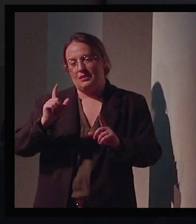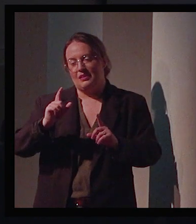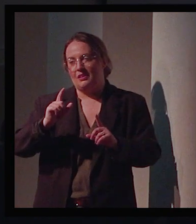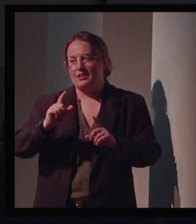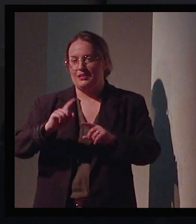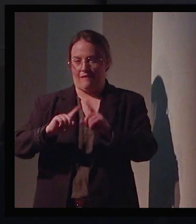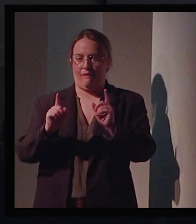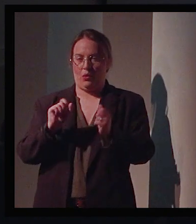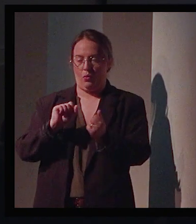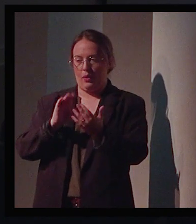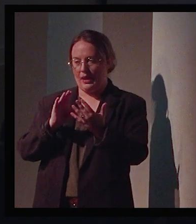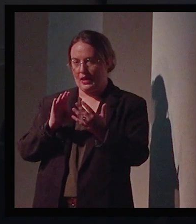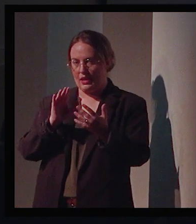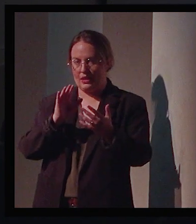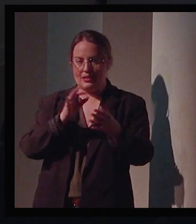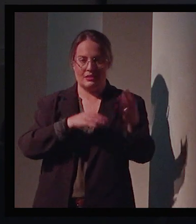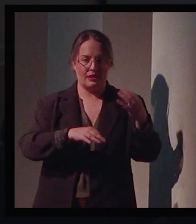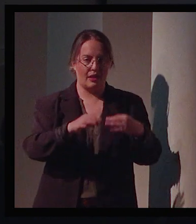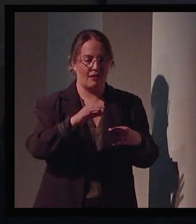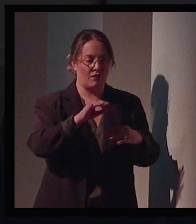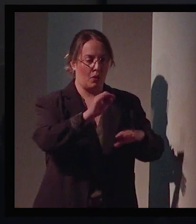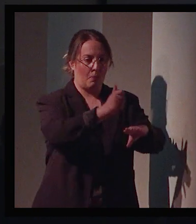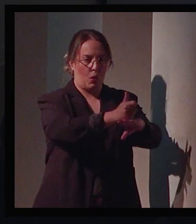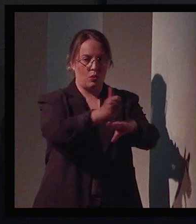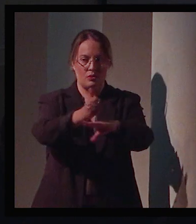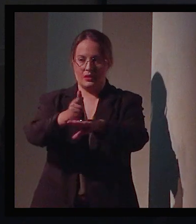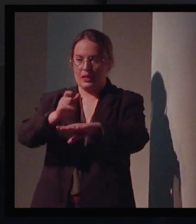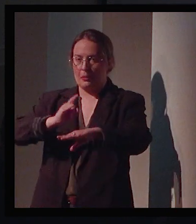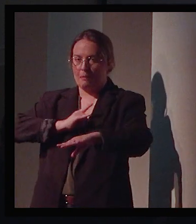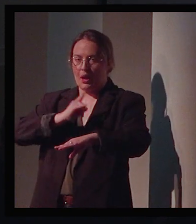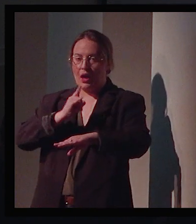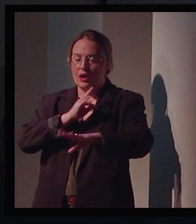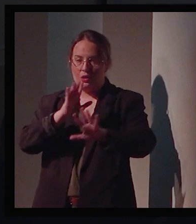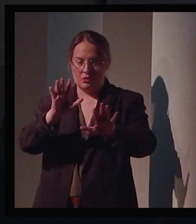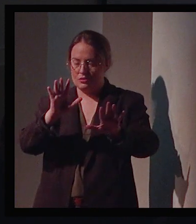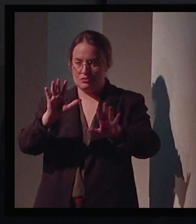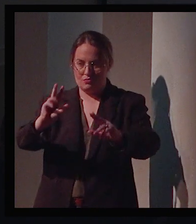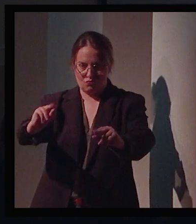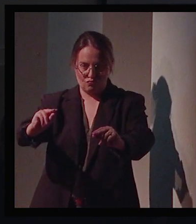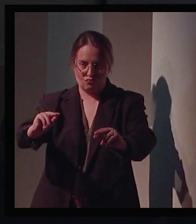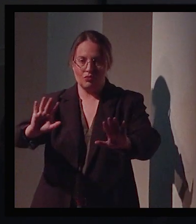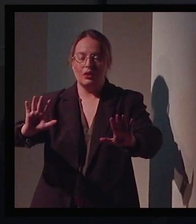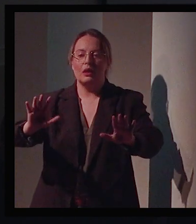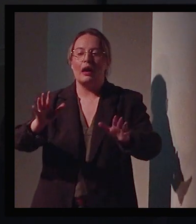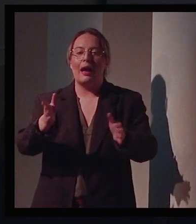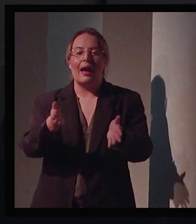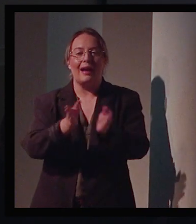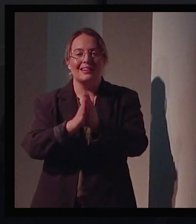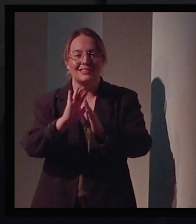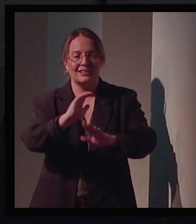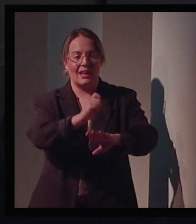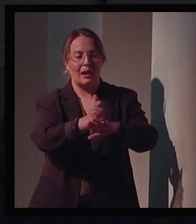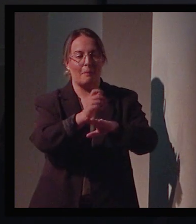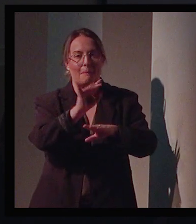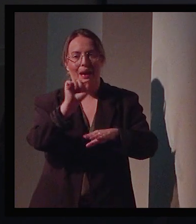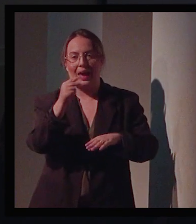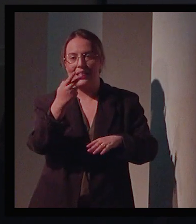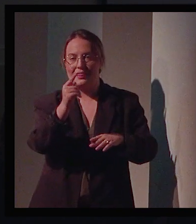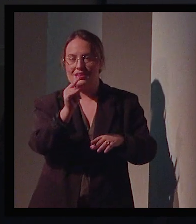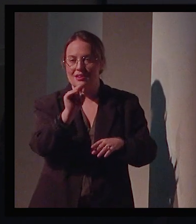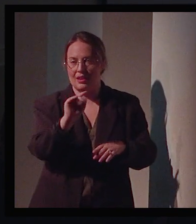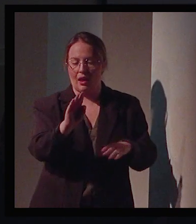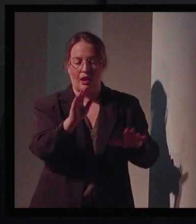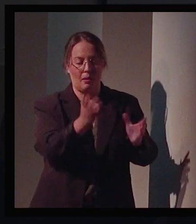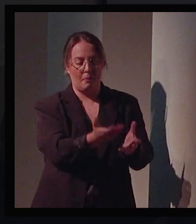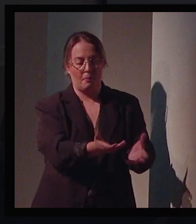he set up wash tubs in his studio and asked them to bathe as they normally would, so he could observe their movements from